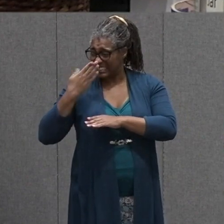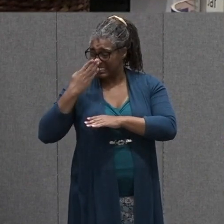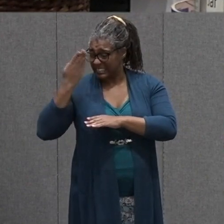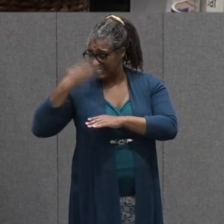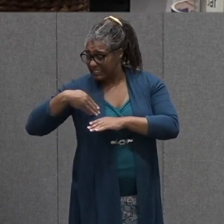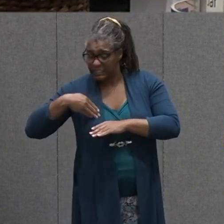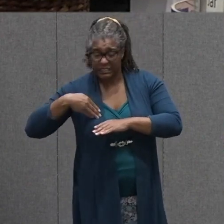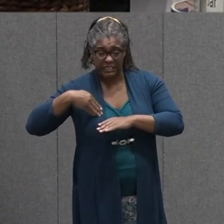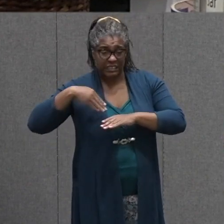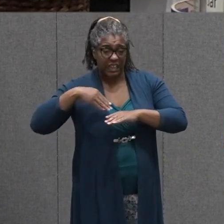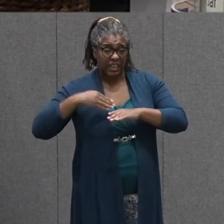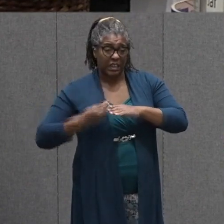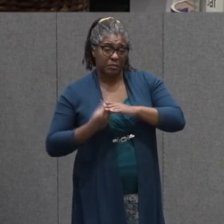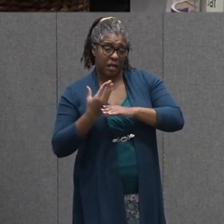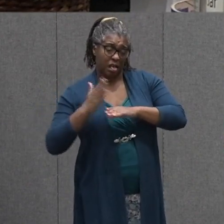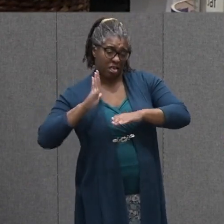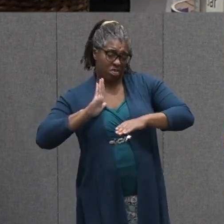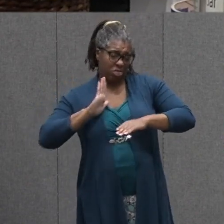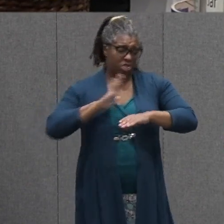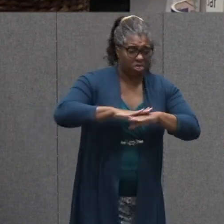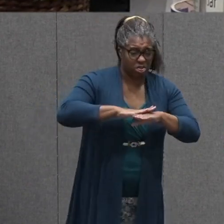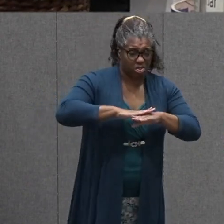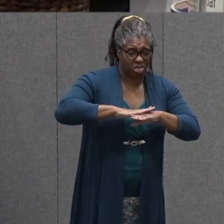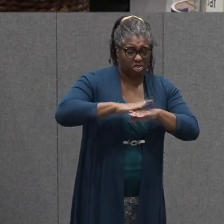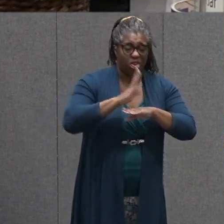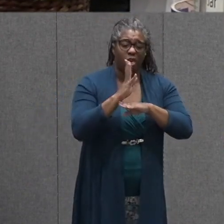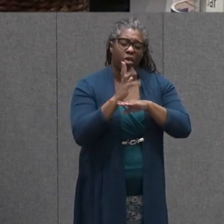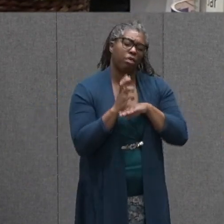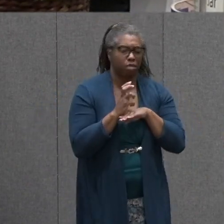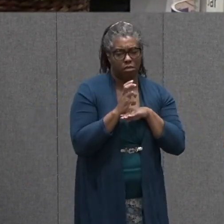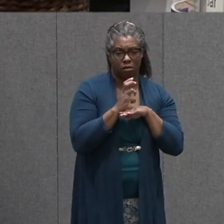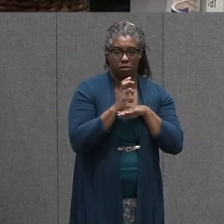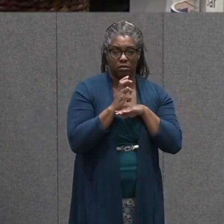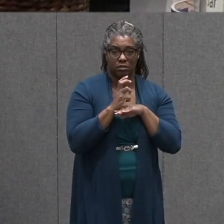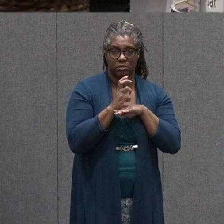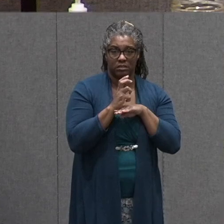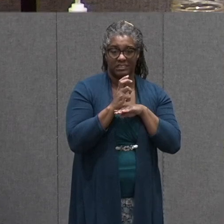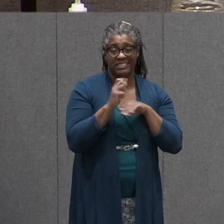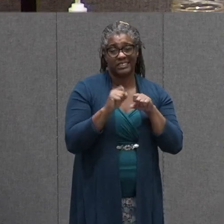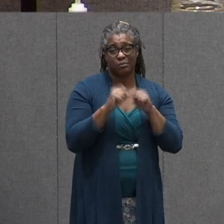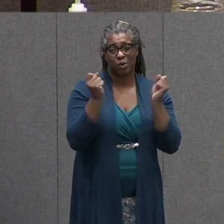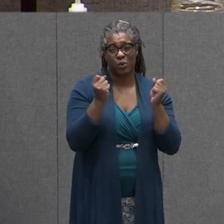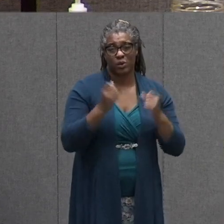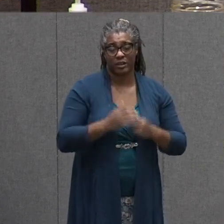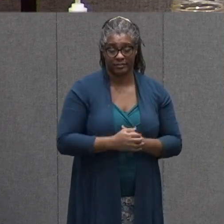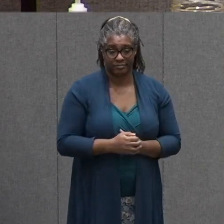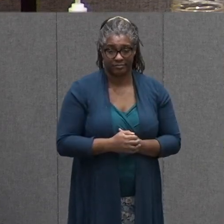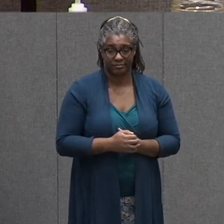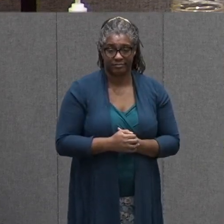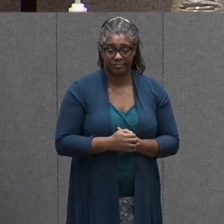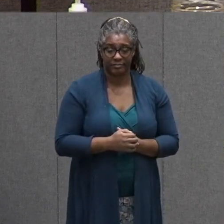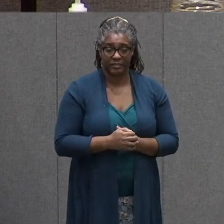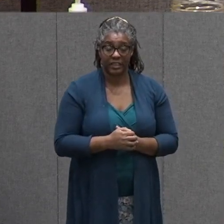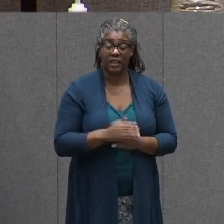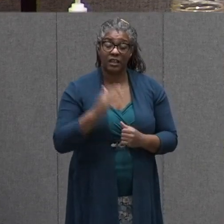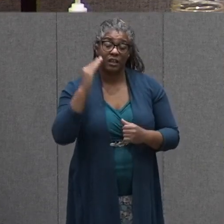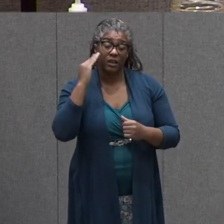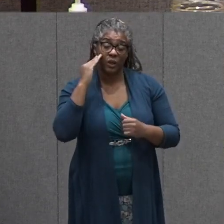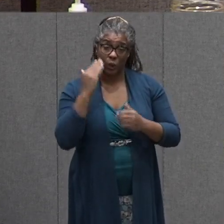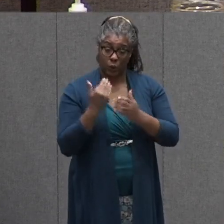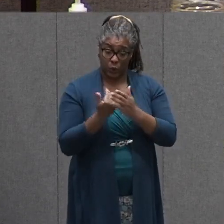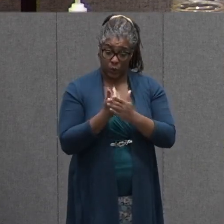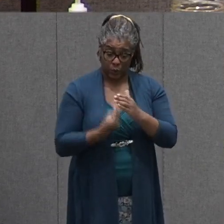author. You've probably read a book about him or by him before, maybe when you were younger, and maybe it's